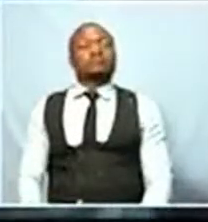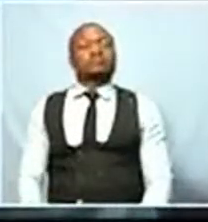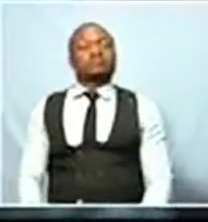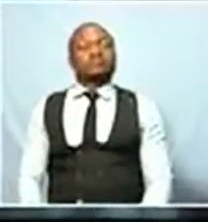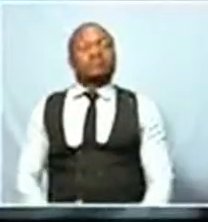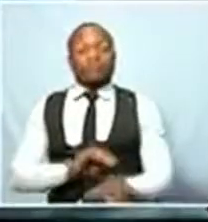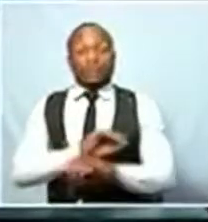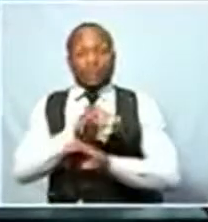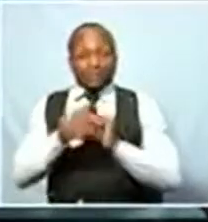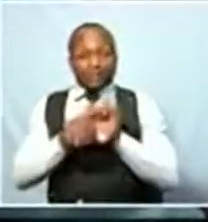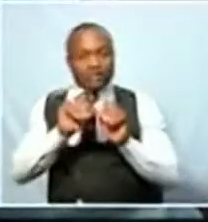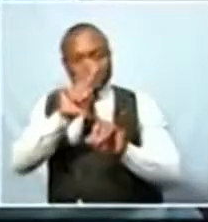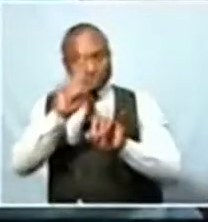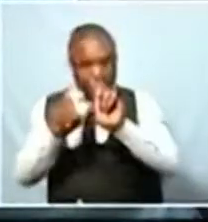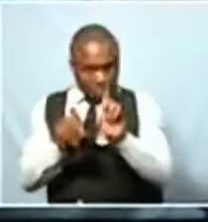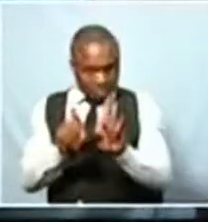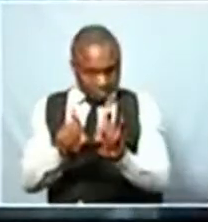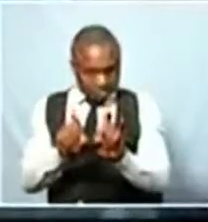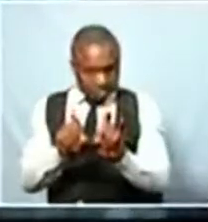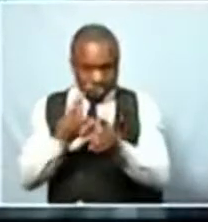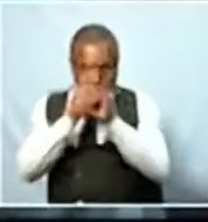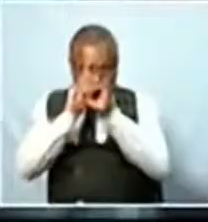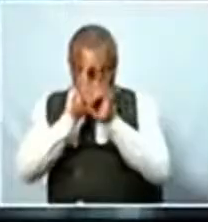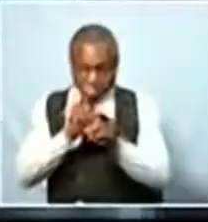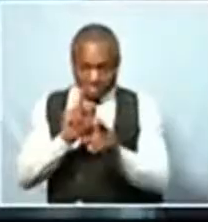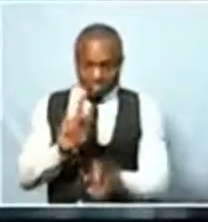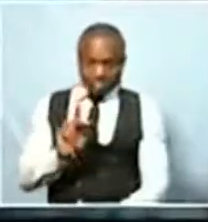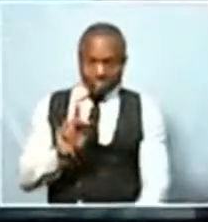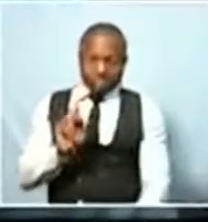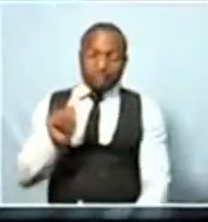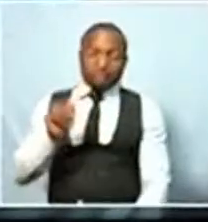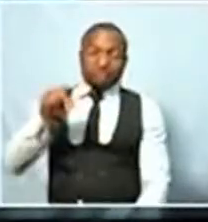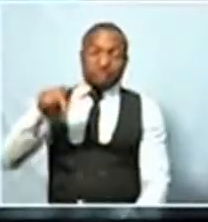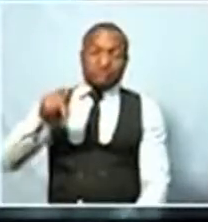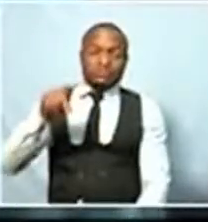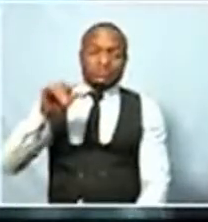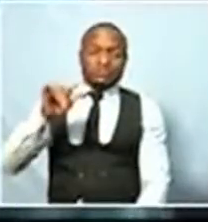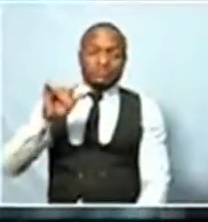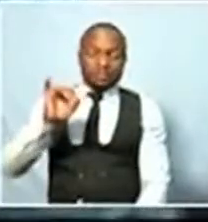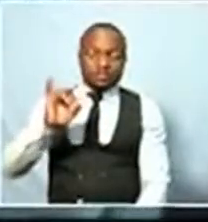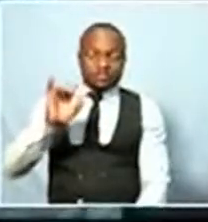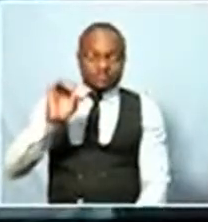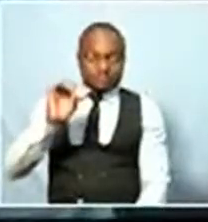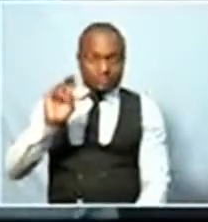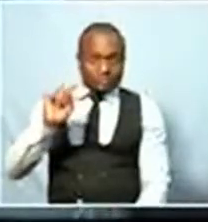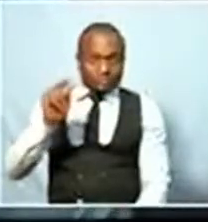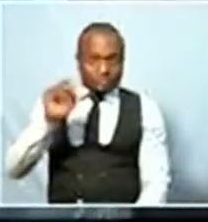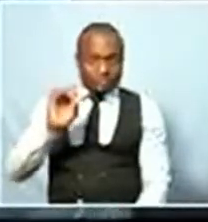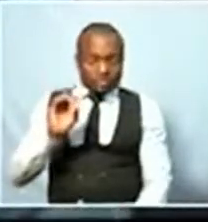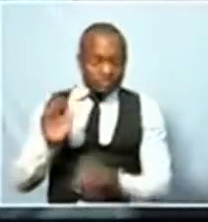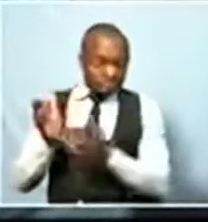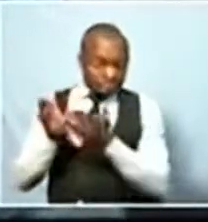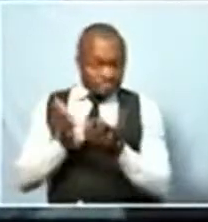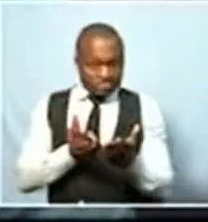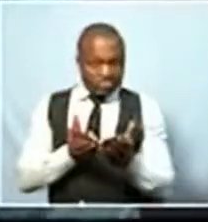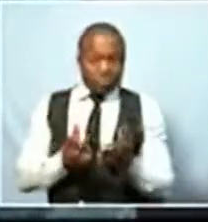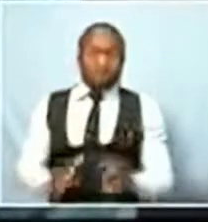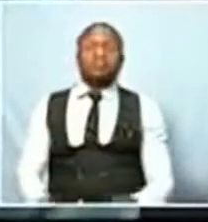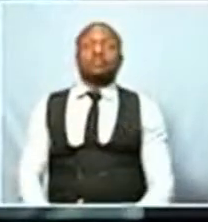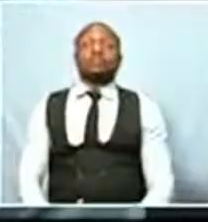all the questions that Honorable Kampiongo has raised, mainly